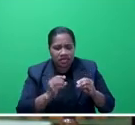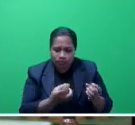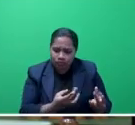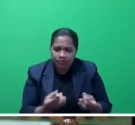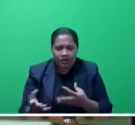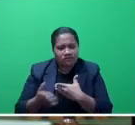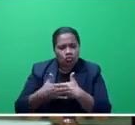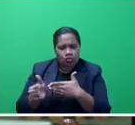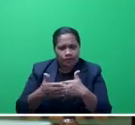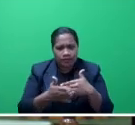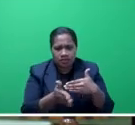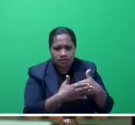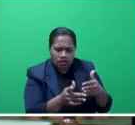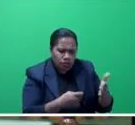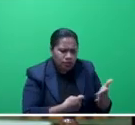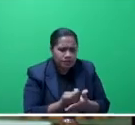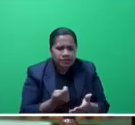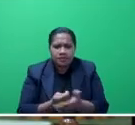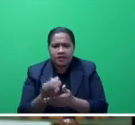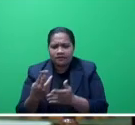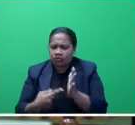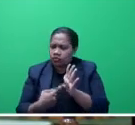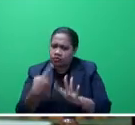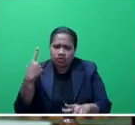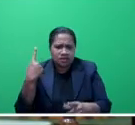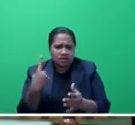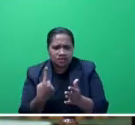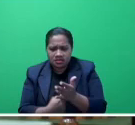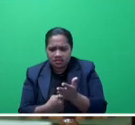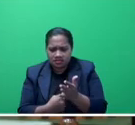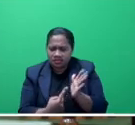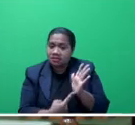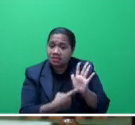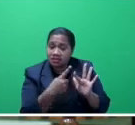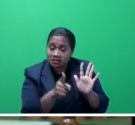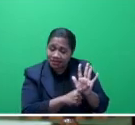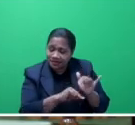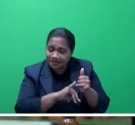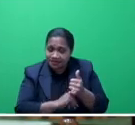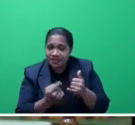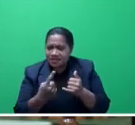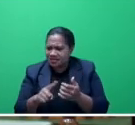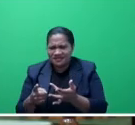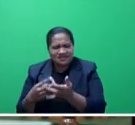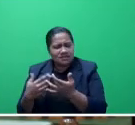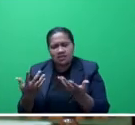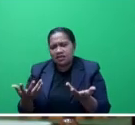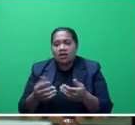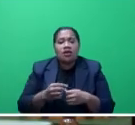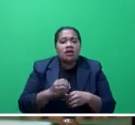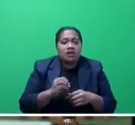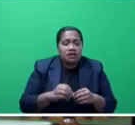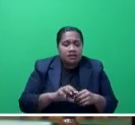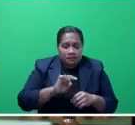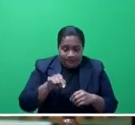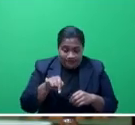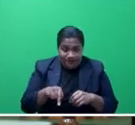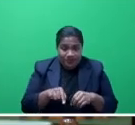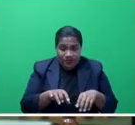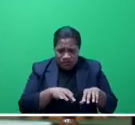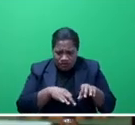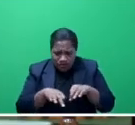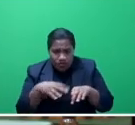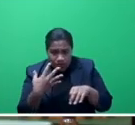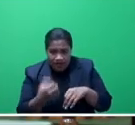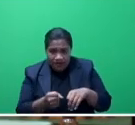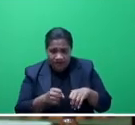We paid for TELs and toppers. We continued with the first home buyers grant. The framework of last year's budget, Mr. Speaker, sir,